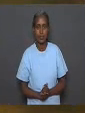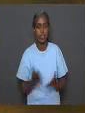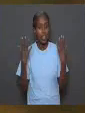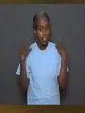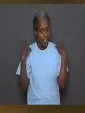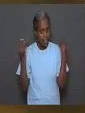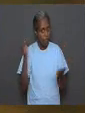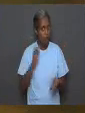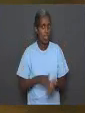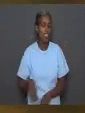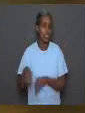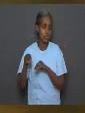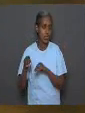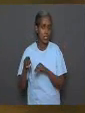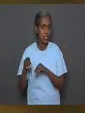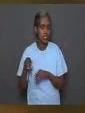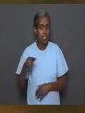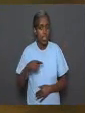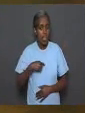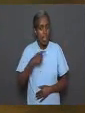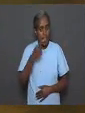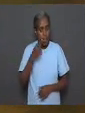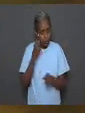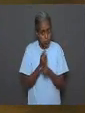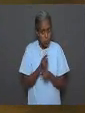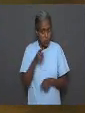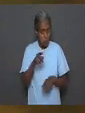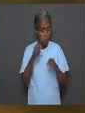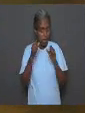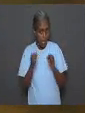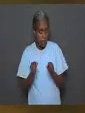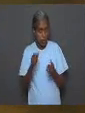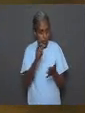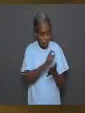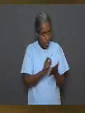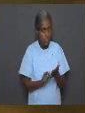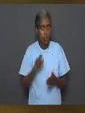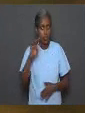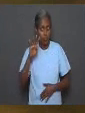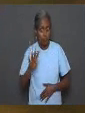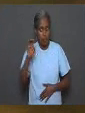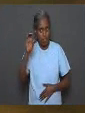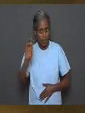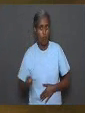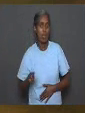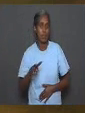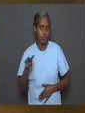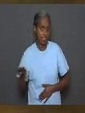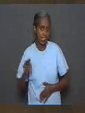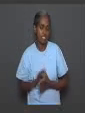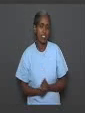Hello again, students. I am sure you were able to write out the 4 column